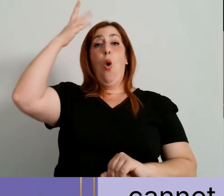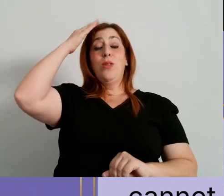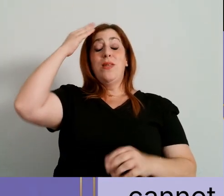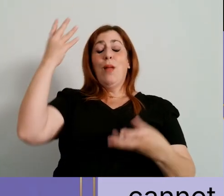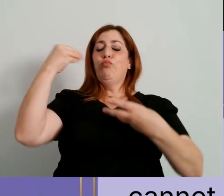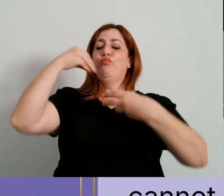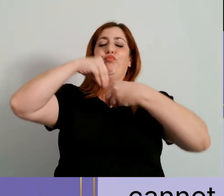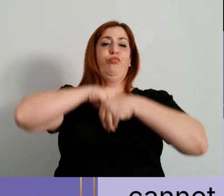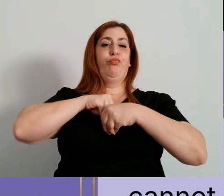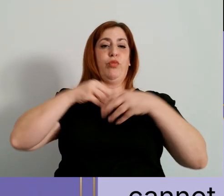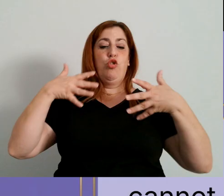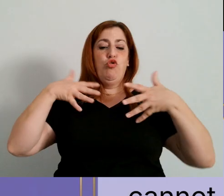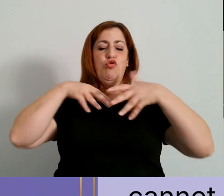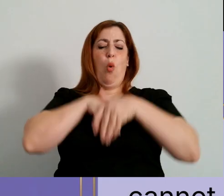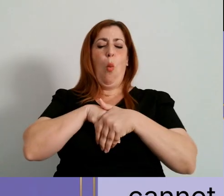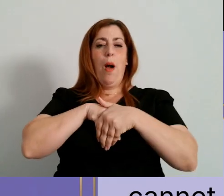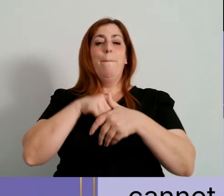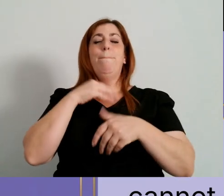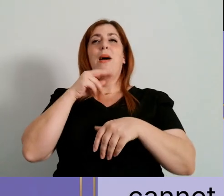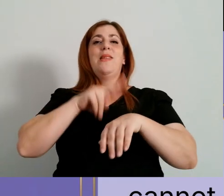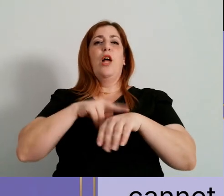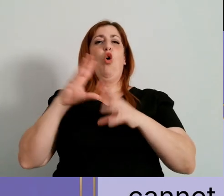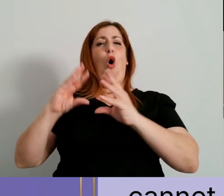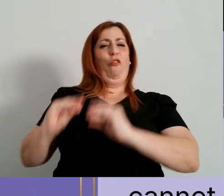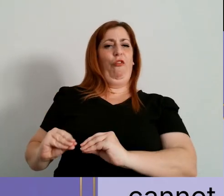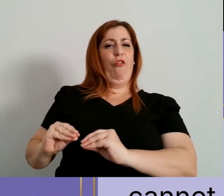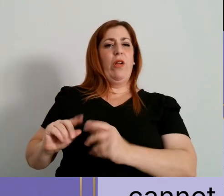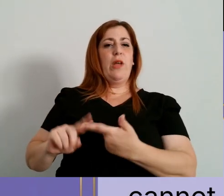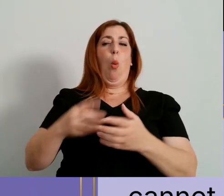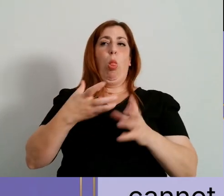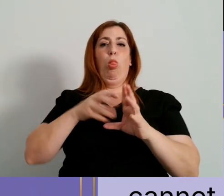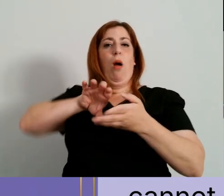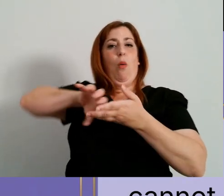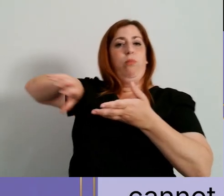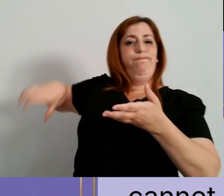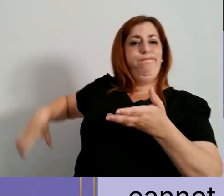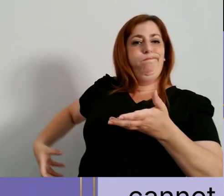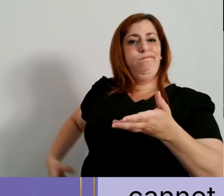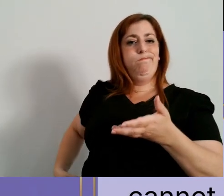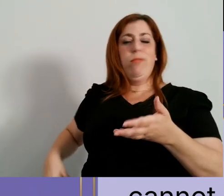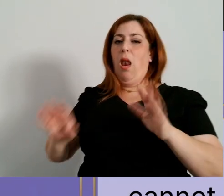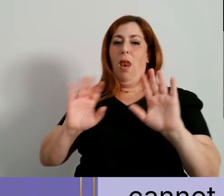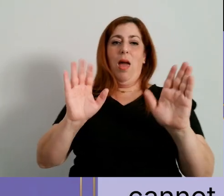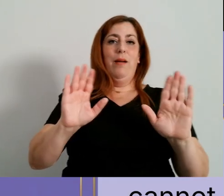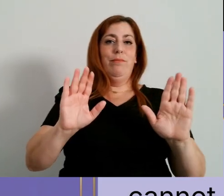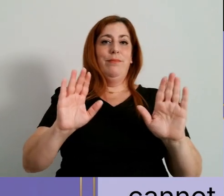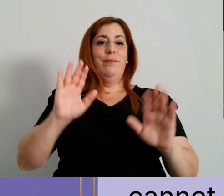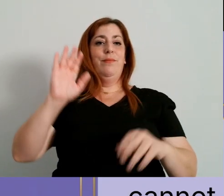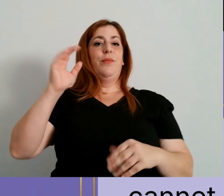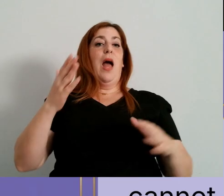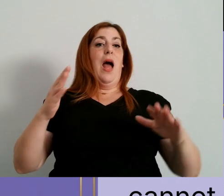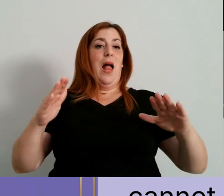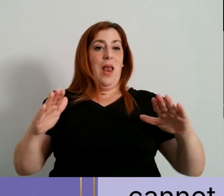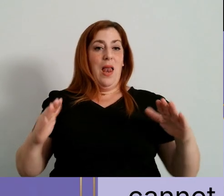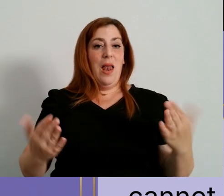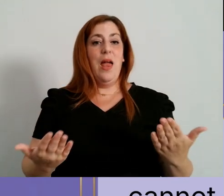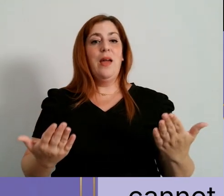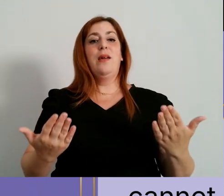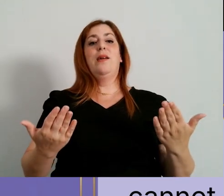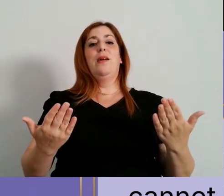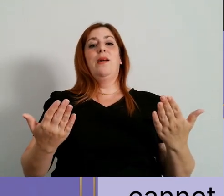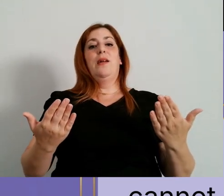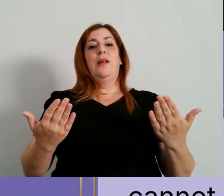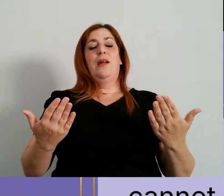self, can't be removed, switched off, or left behind. This is actually why we tend to prefer autistic person rather than person with